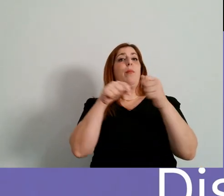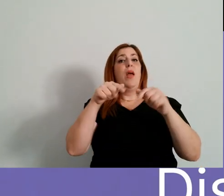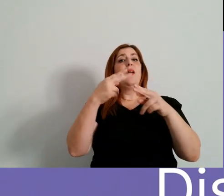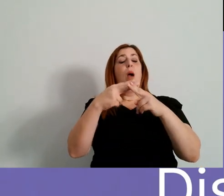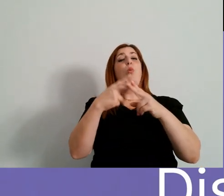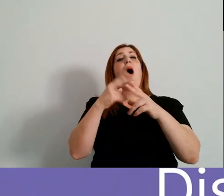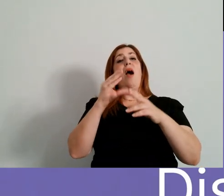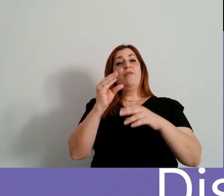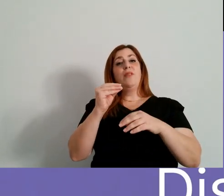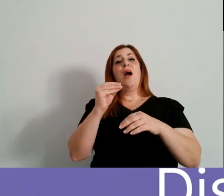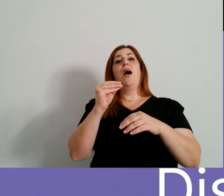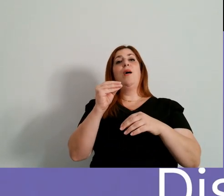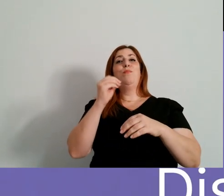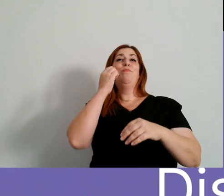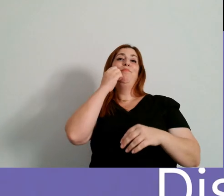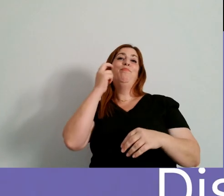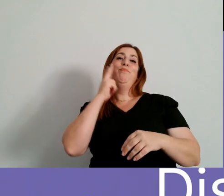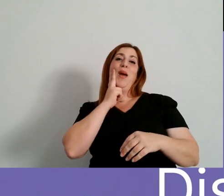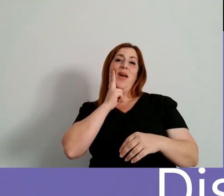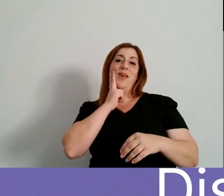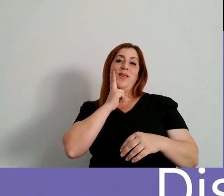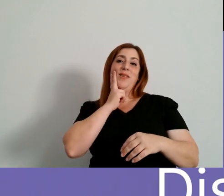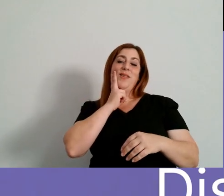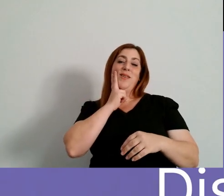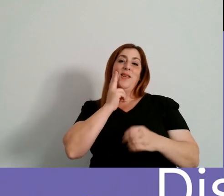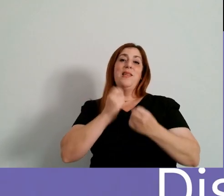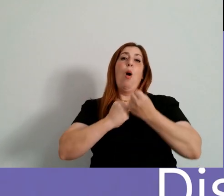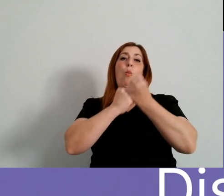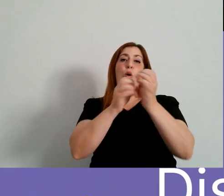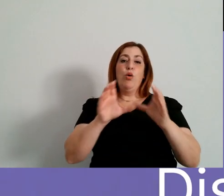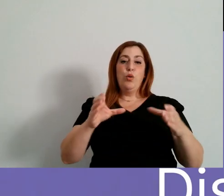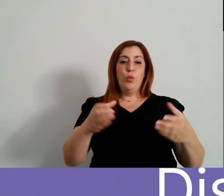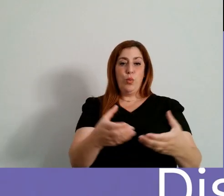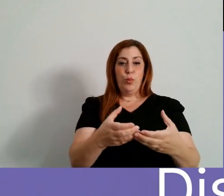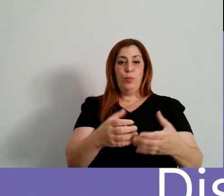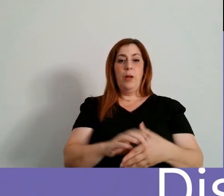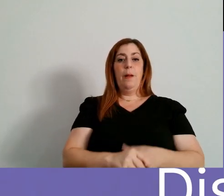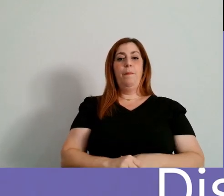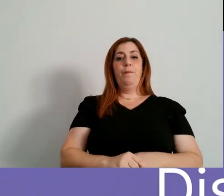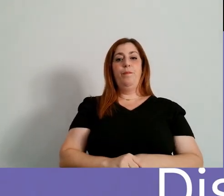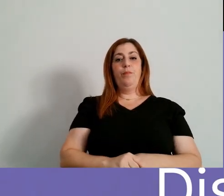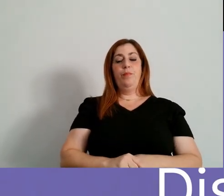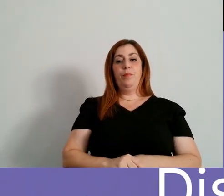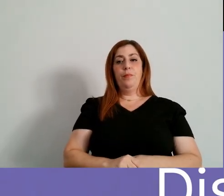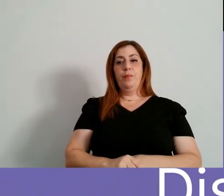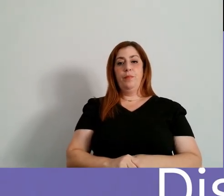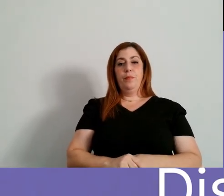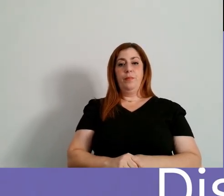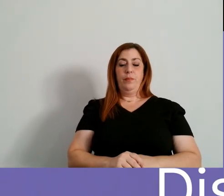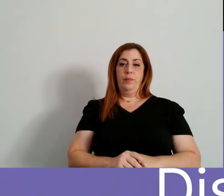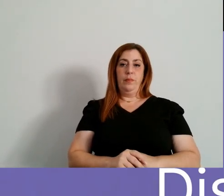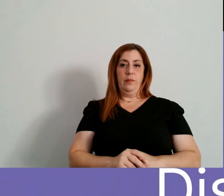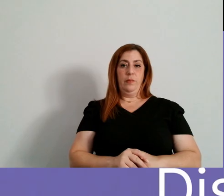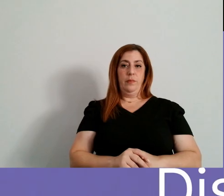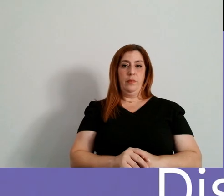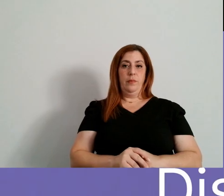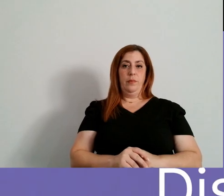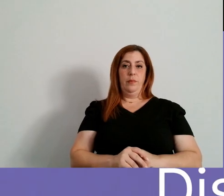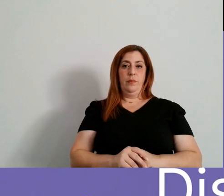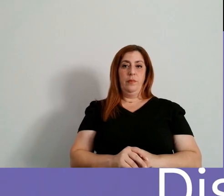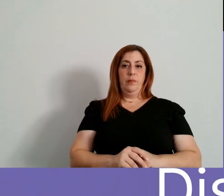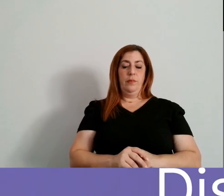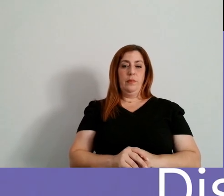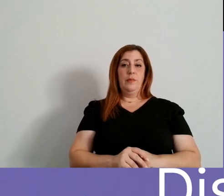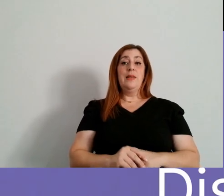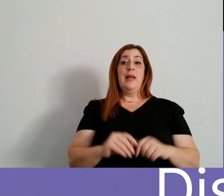them. We'll take note of that. I'm not sure that we'll have time to search for the links right now